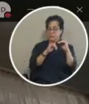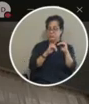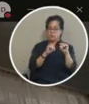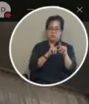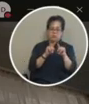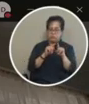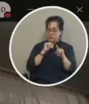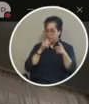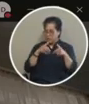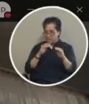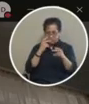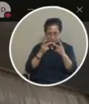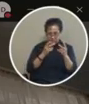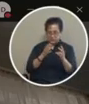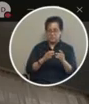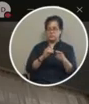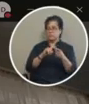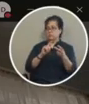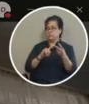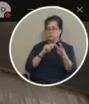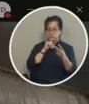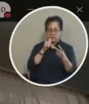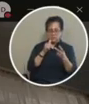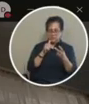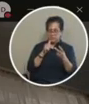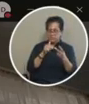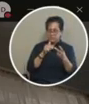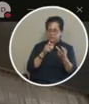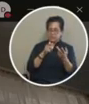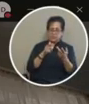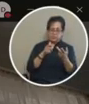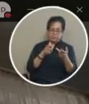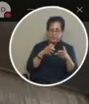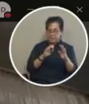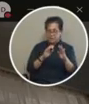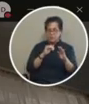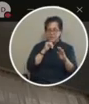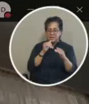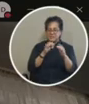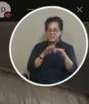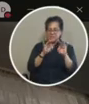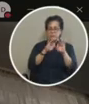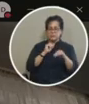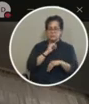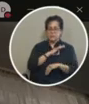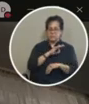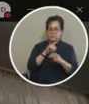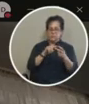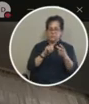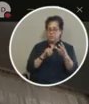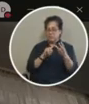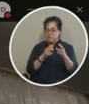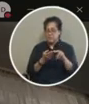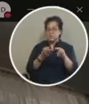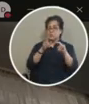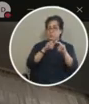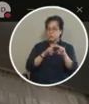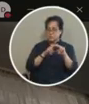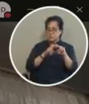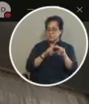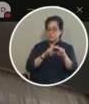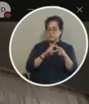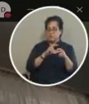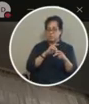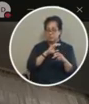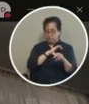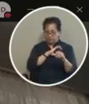allowing visitors. They're also not allowing non-essential staff on site. They've increased security to restrict access to the